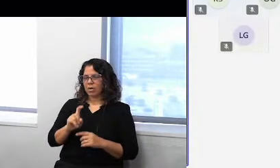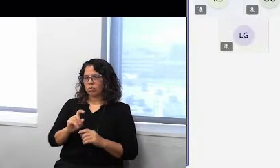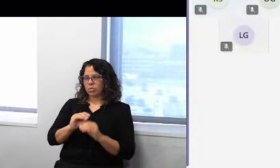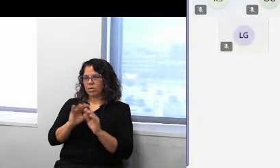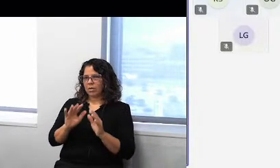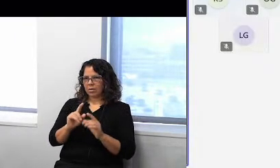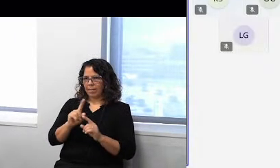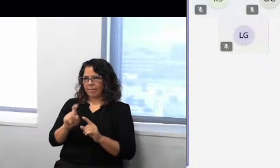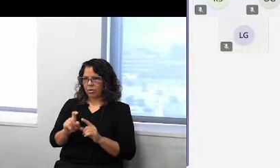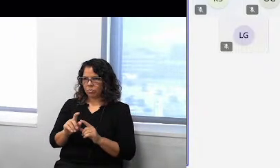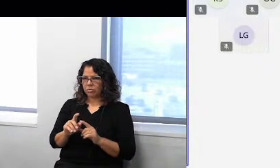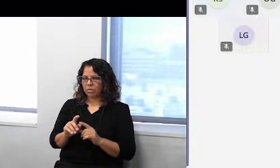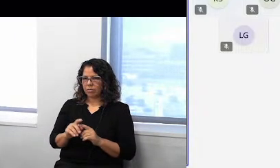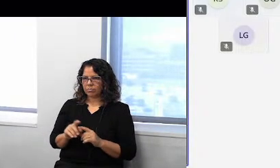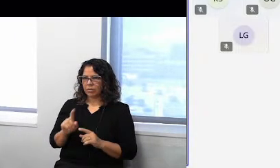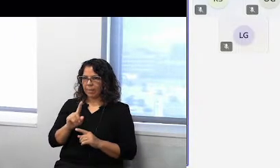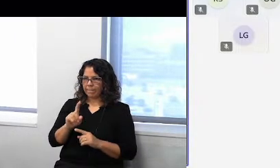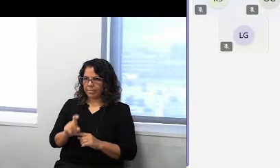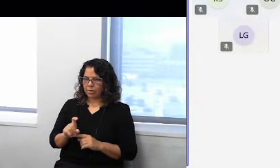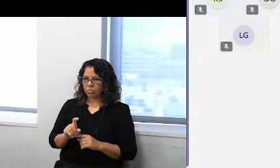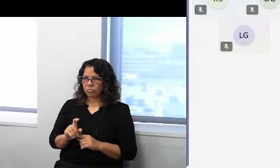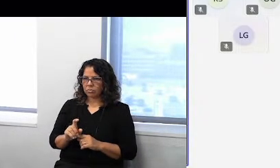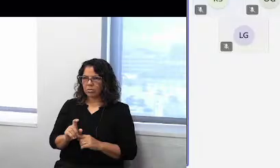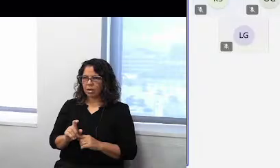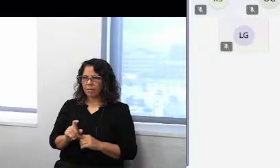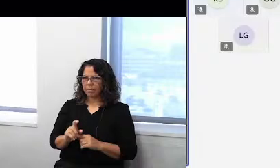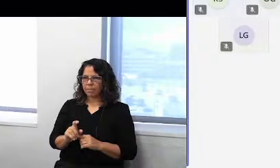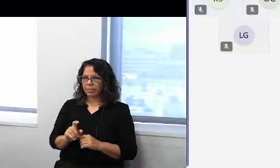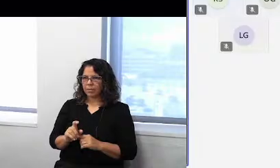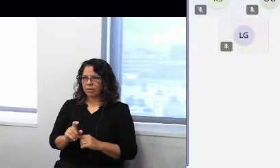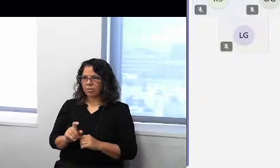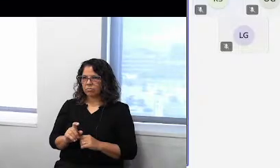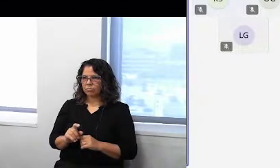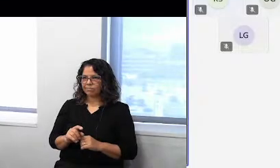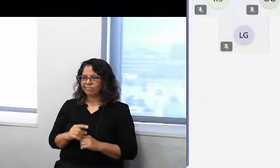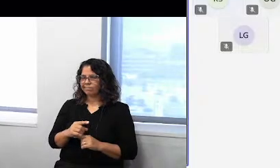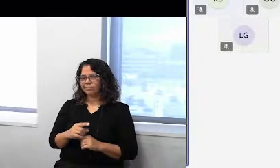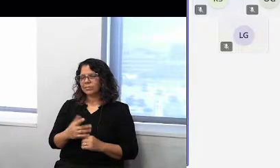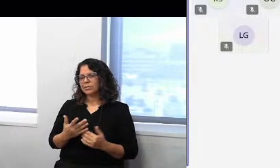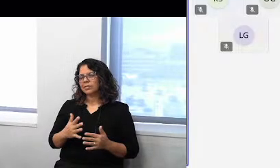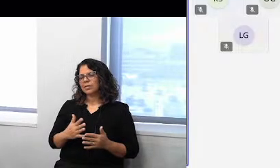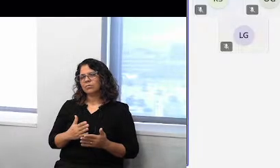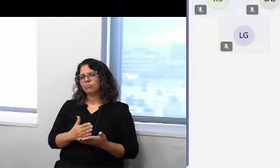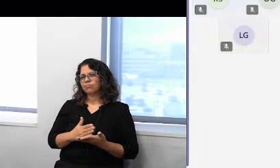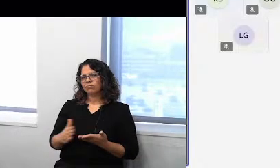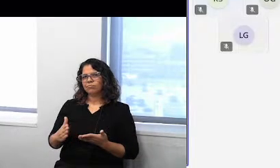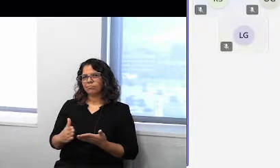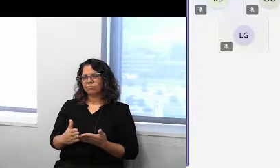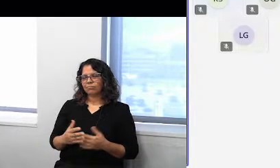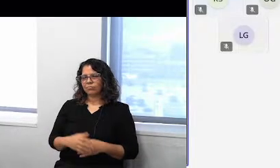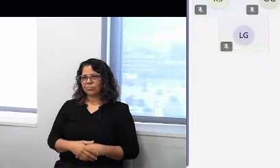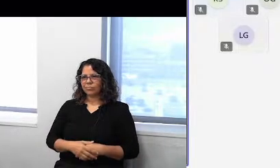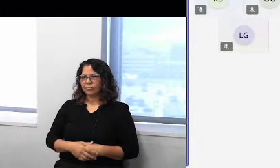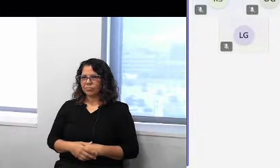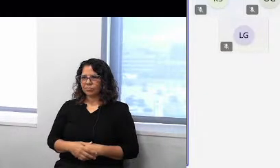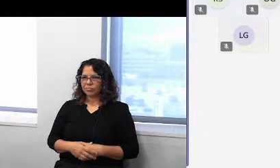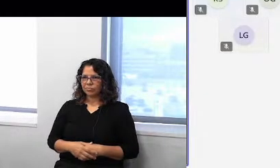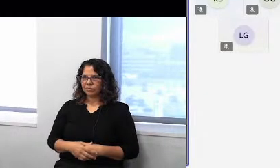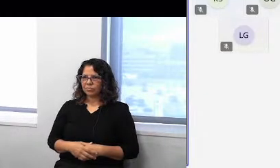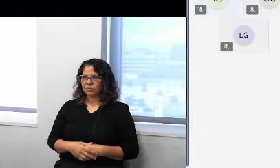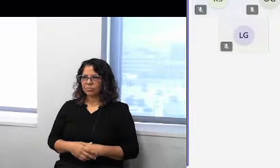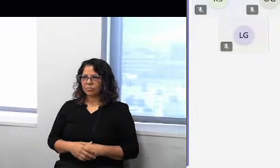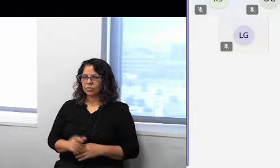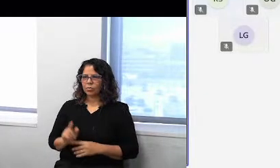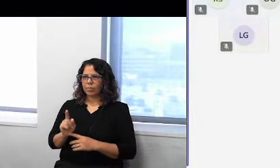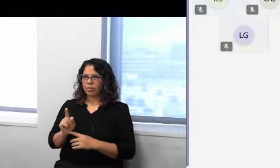Melendez, I apologize, already rejected. Is there another question, sir? Yes, 1 second. It's just a few more and then. Okay, I